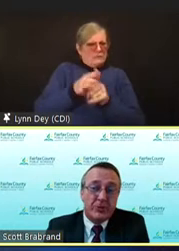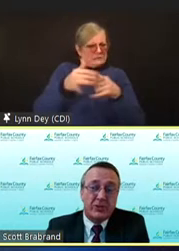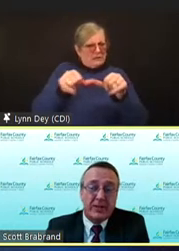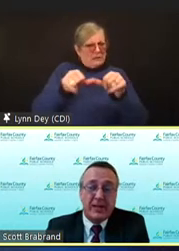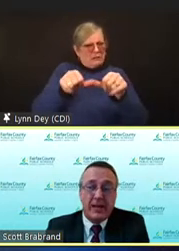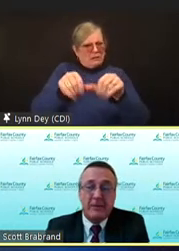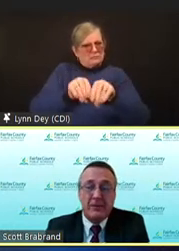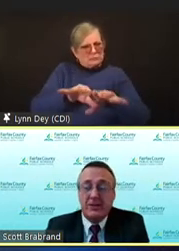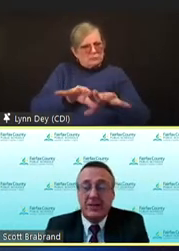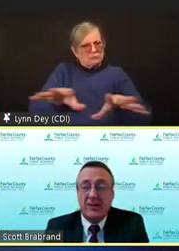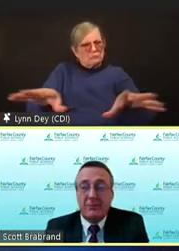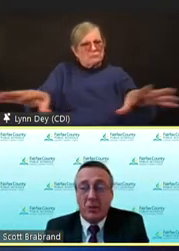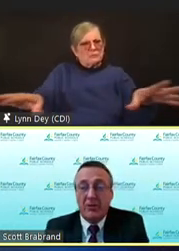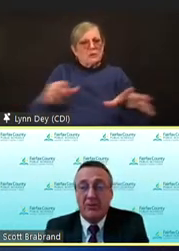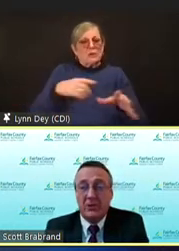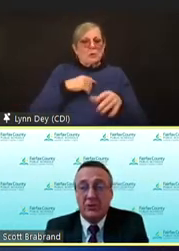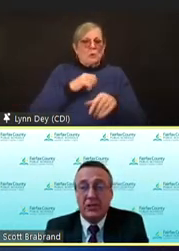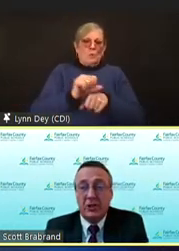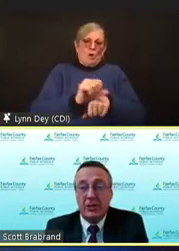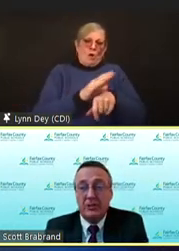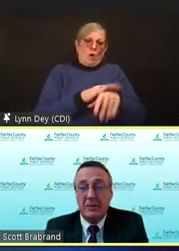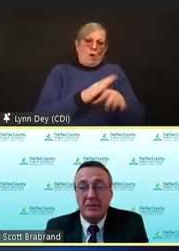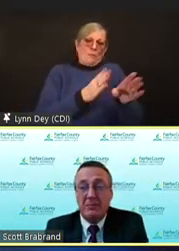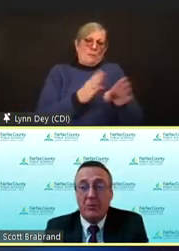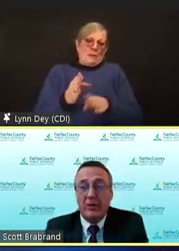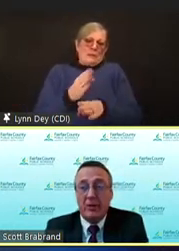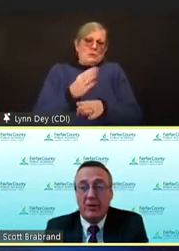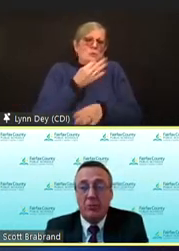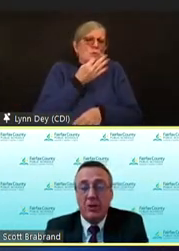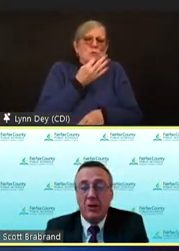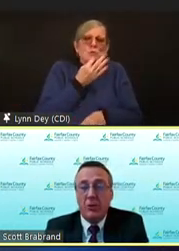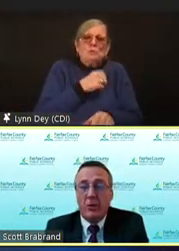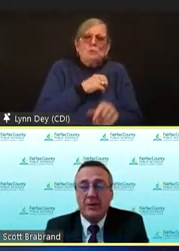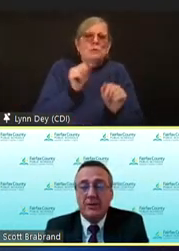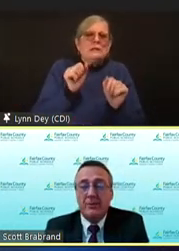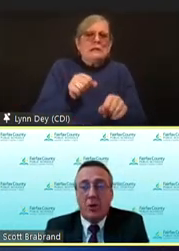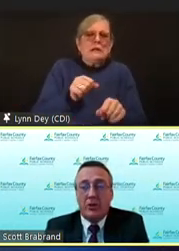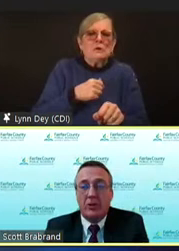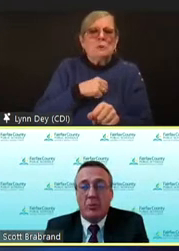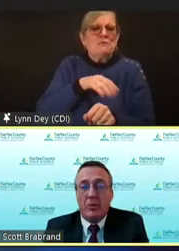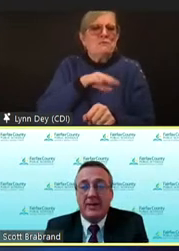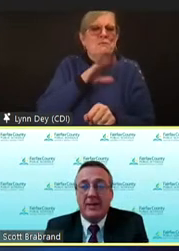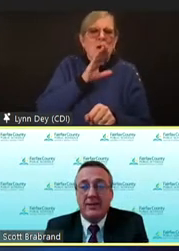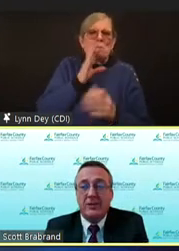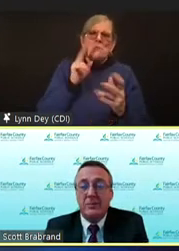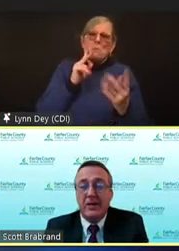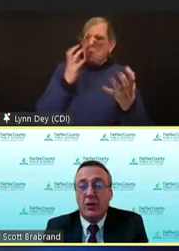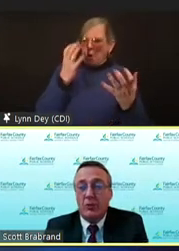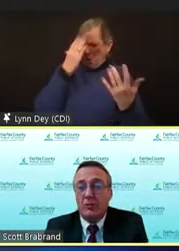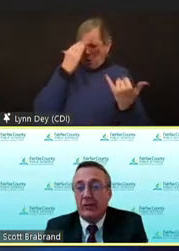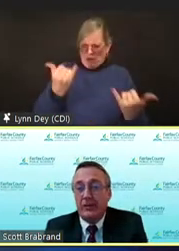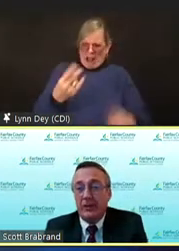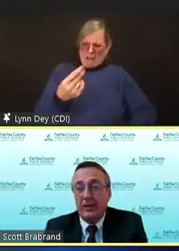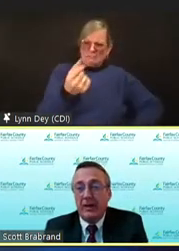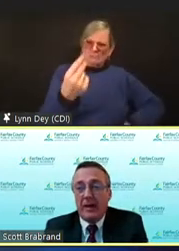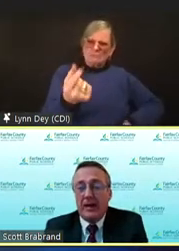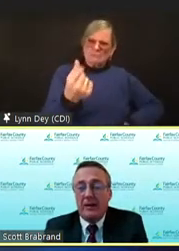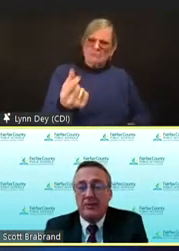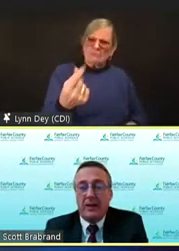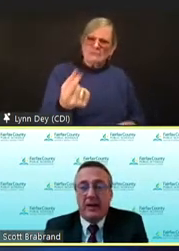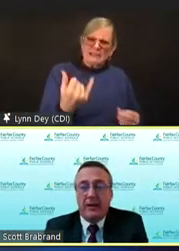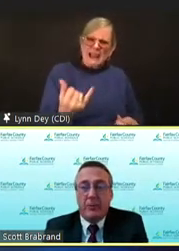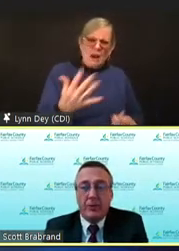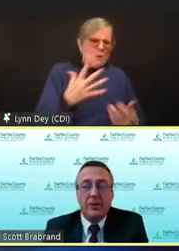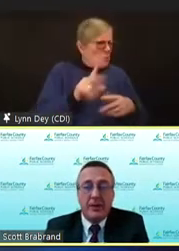as soon as we can, because I think part of the frustration is people want to know, what is a marker? When can this be over?